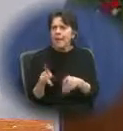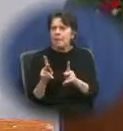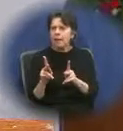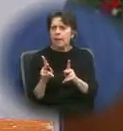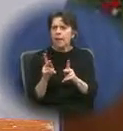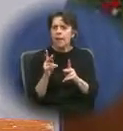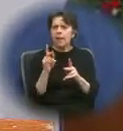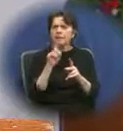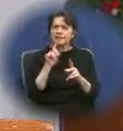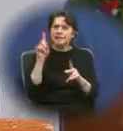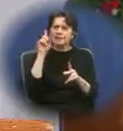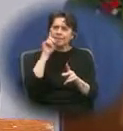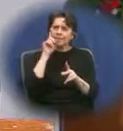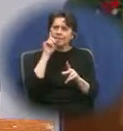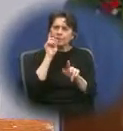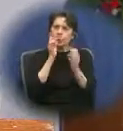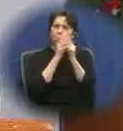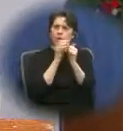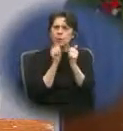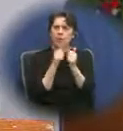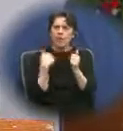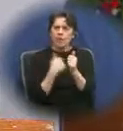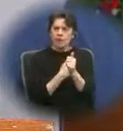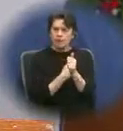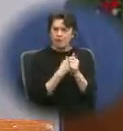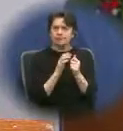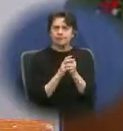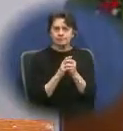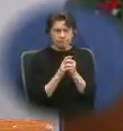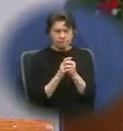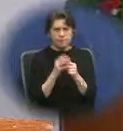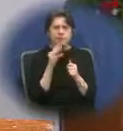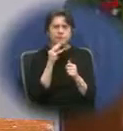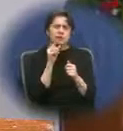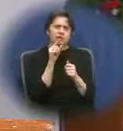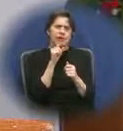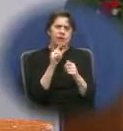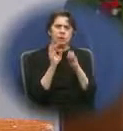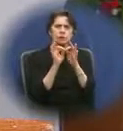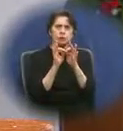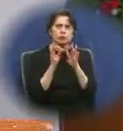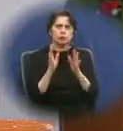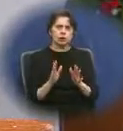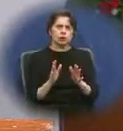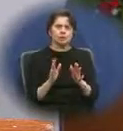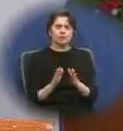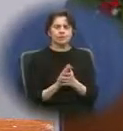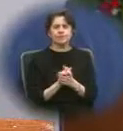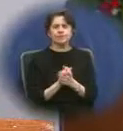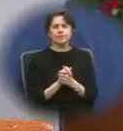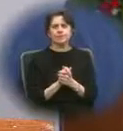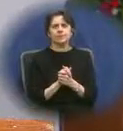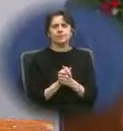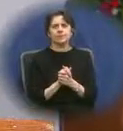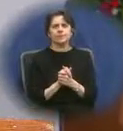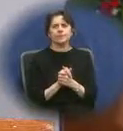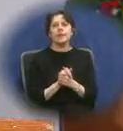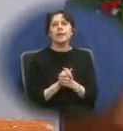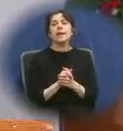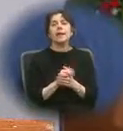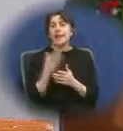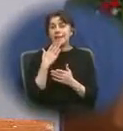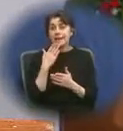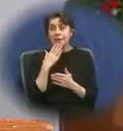via the interpretation this morning of Michelle Guyette of St. Denis Parish in Madison and the Apostolate